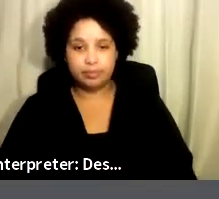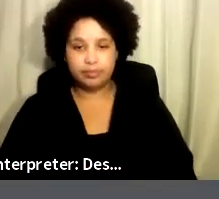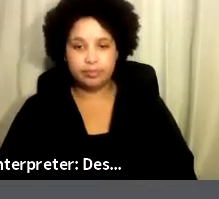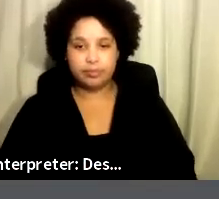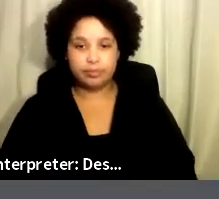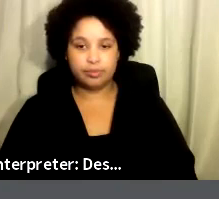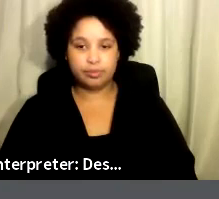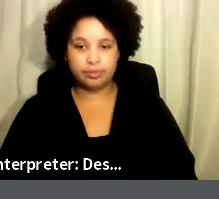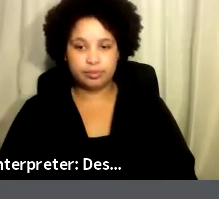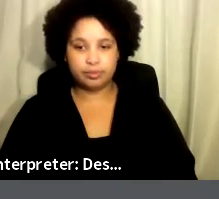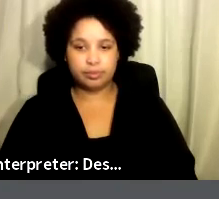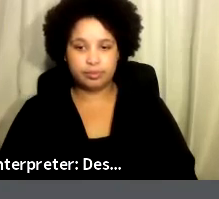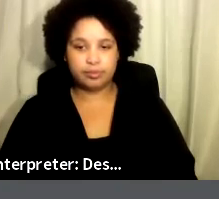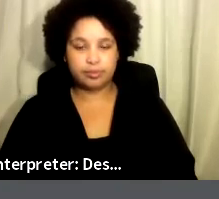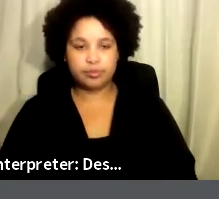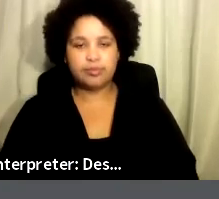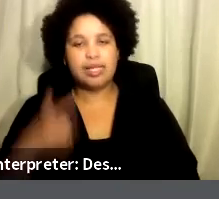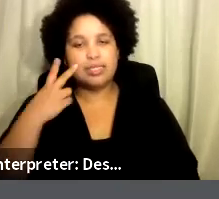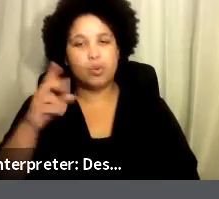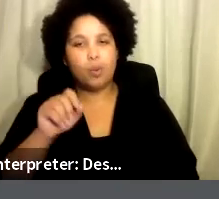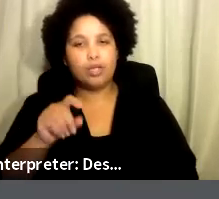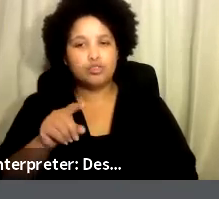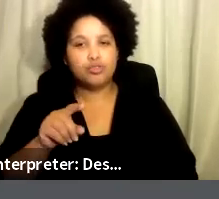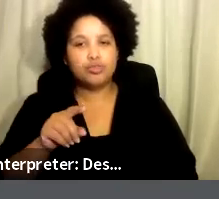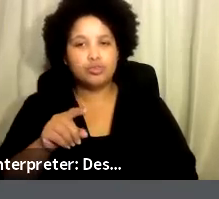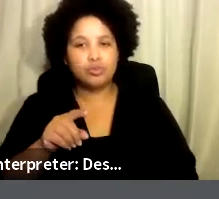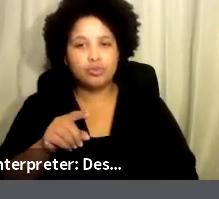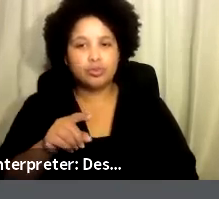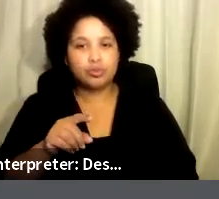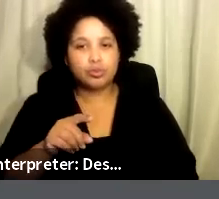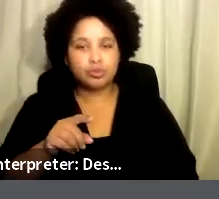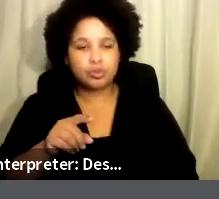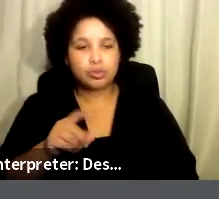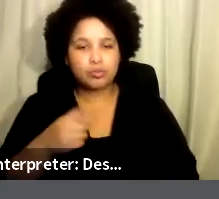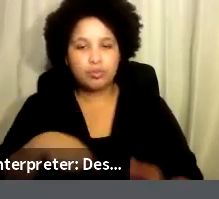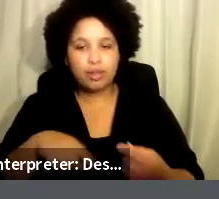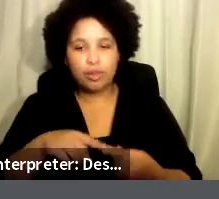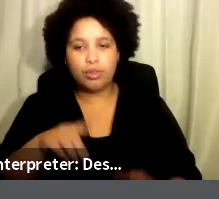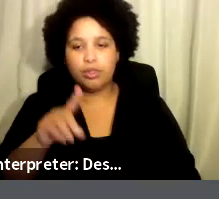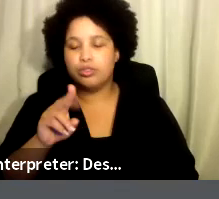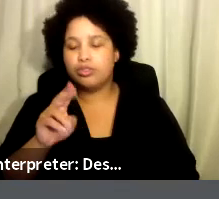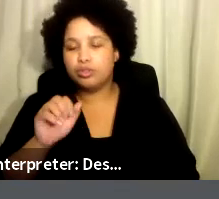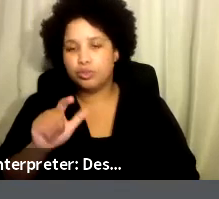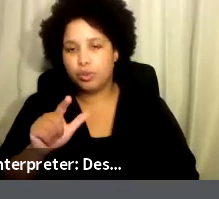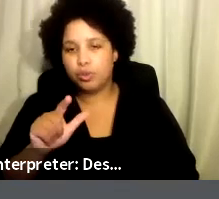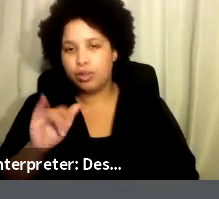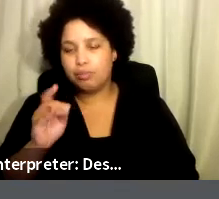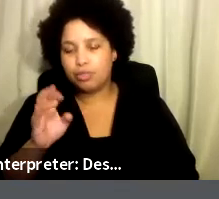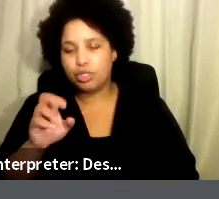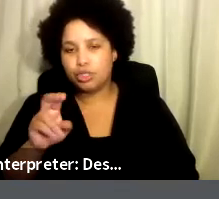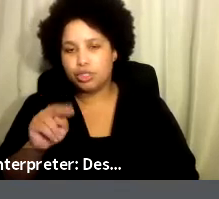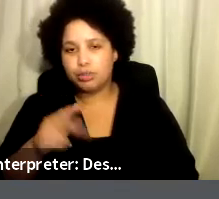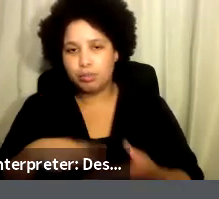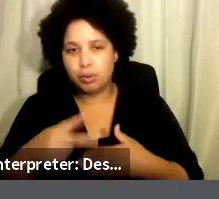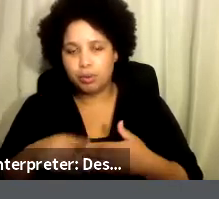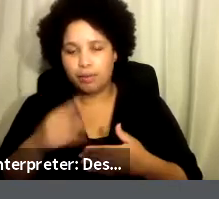And Dr. Thompson, there's a question regarding the dual immersion program when it comes to preschool. I